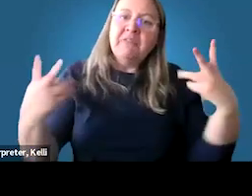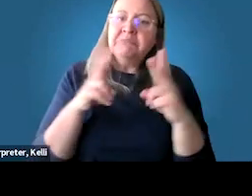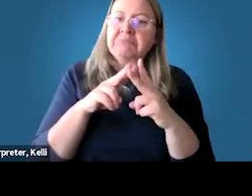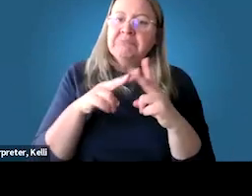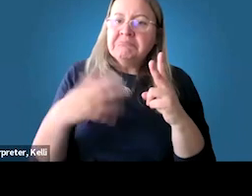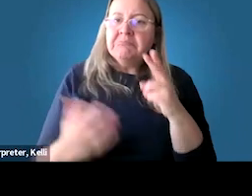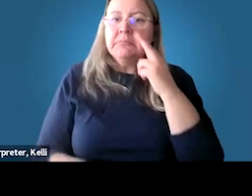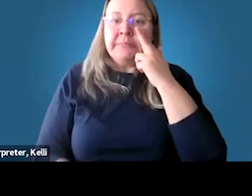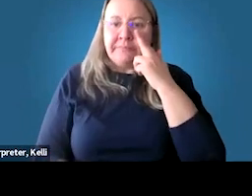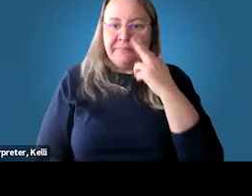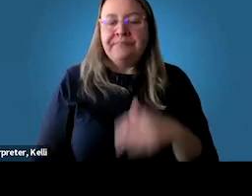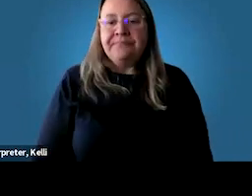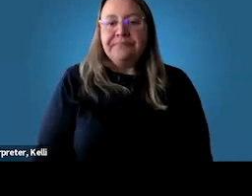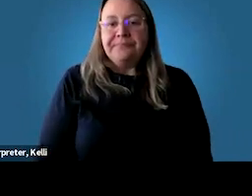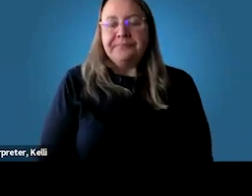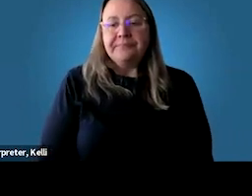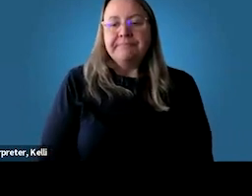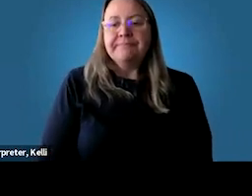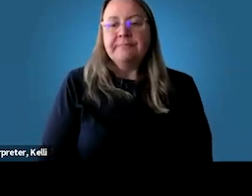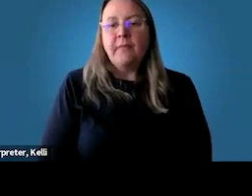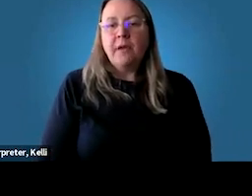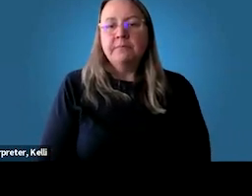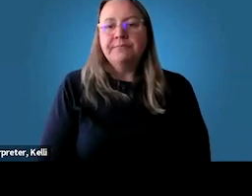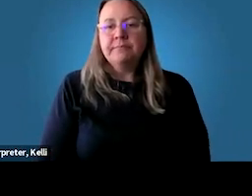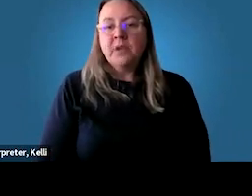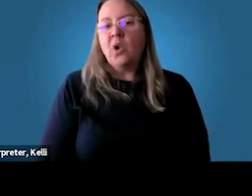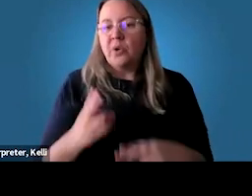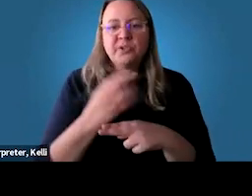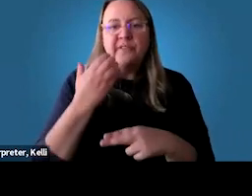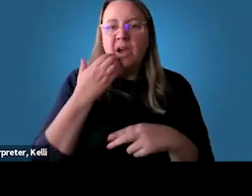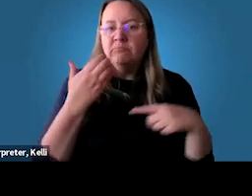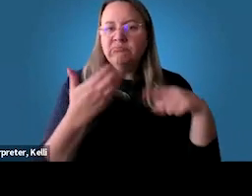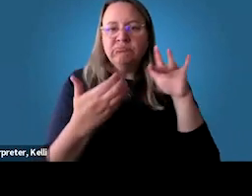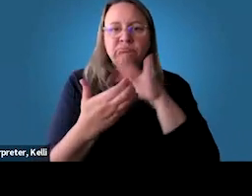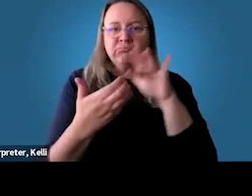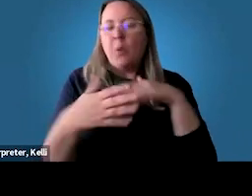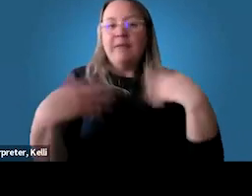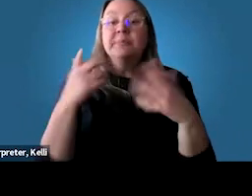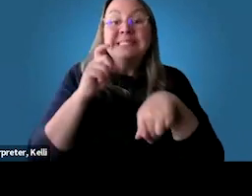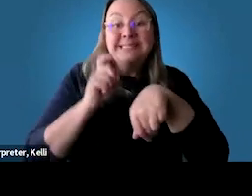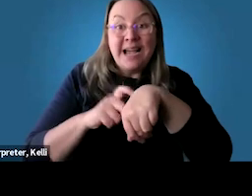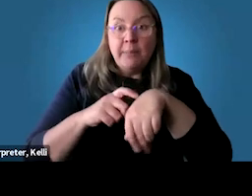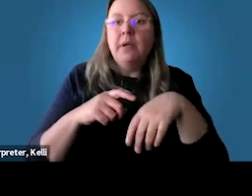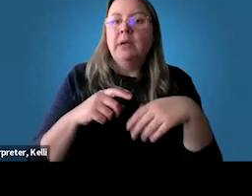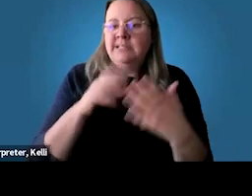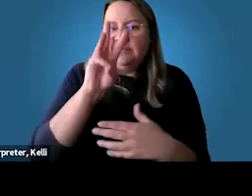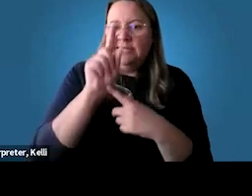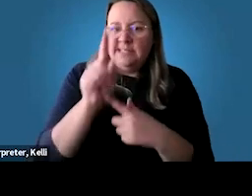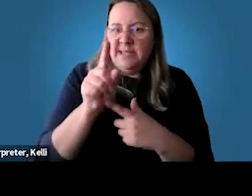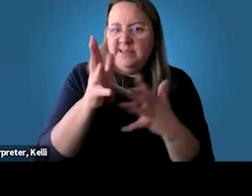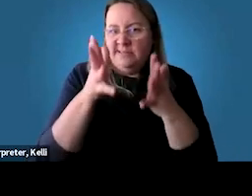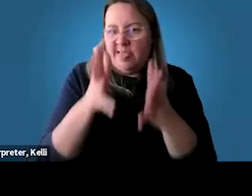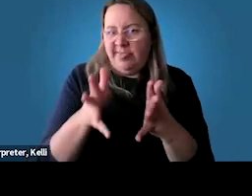a PDF as well. So you can just type your answers, or you can also use your phone, whatever way. But I want to give you time right now, about 6 minutes, we'll